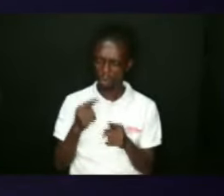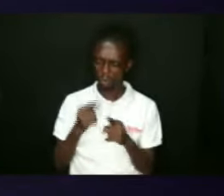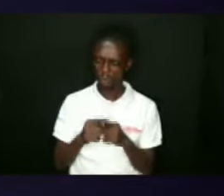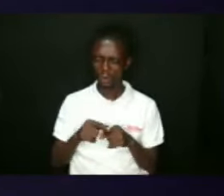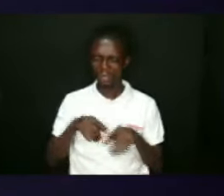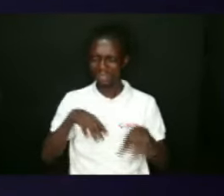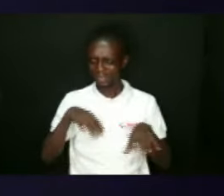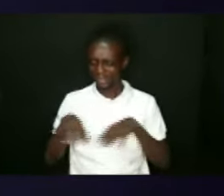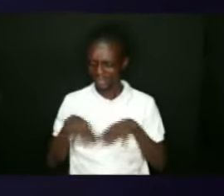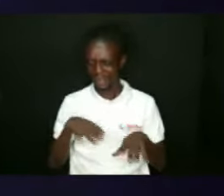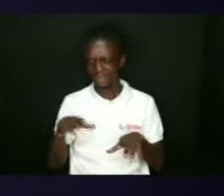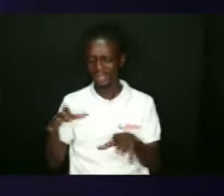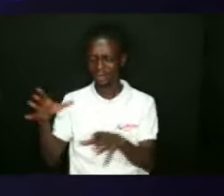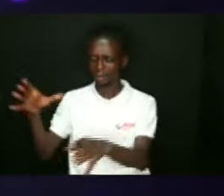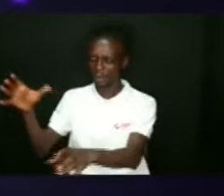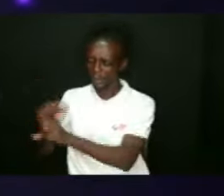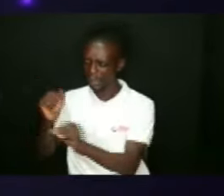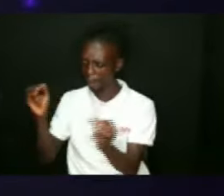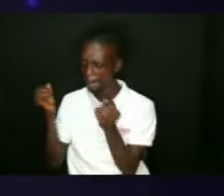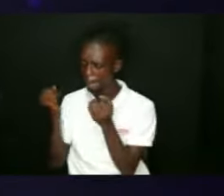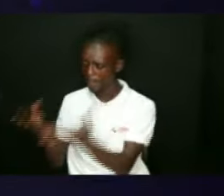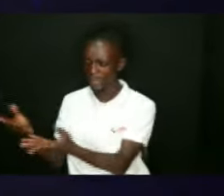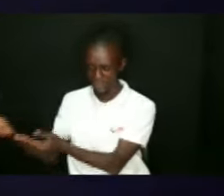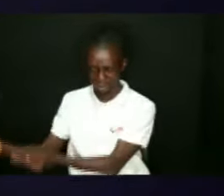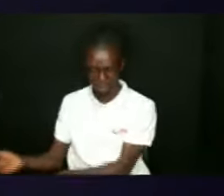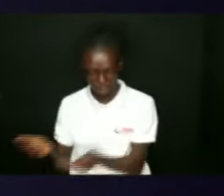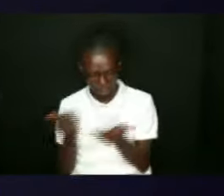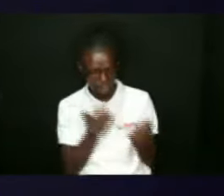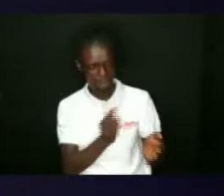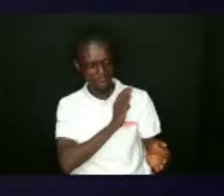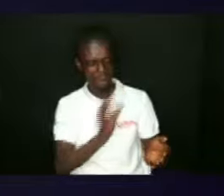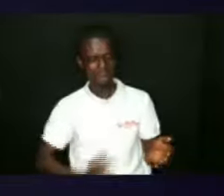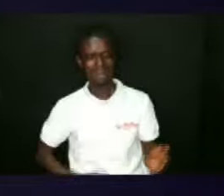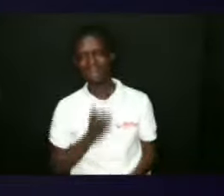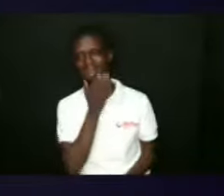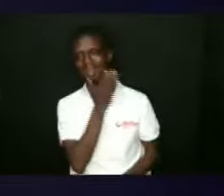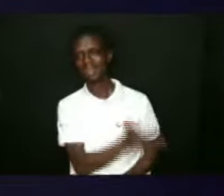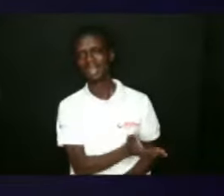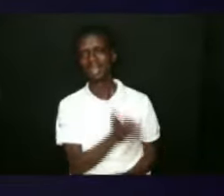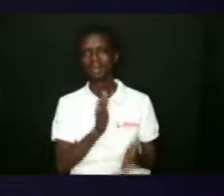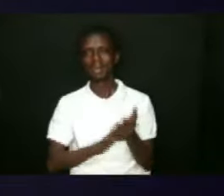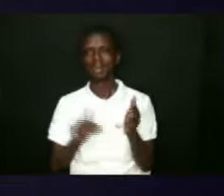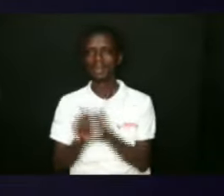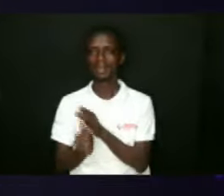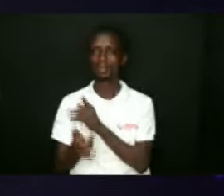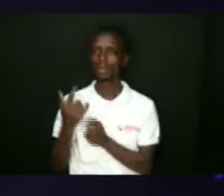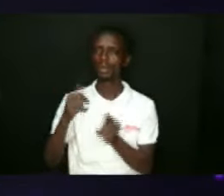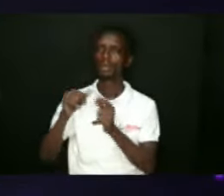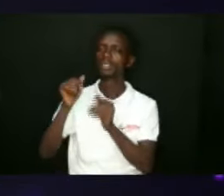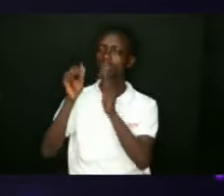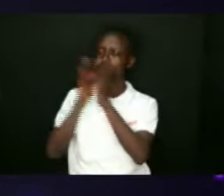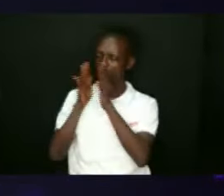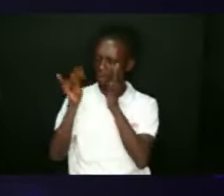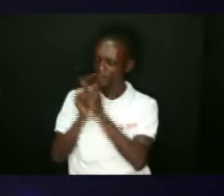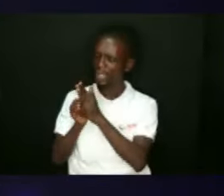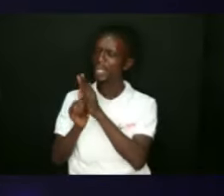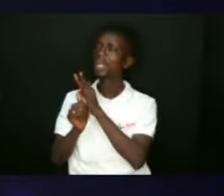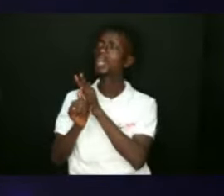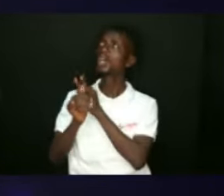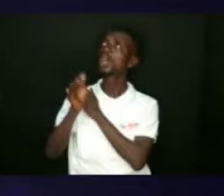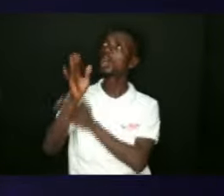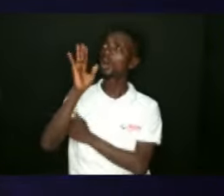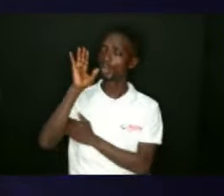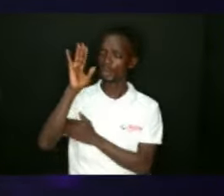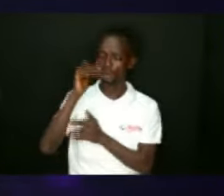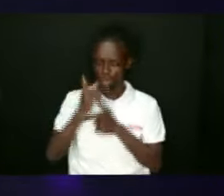will draw multitudes unto Christ. We believe that because we have prayed, grace has been released